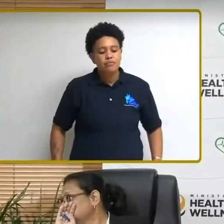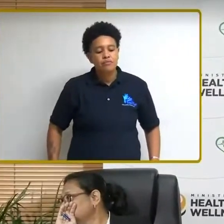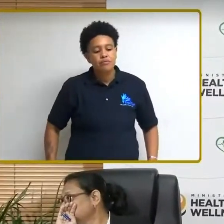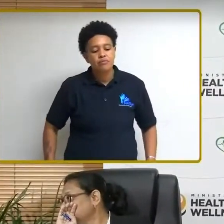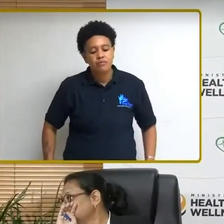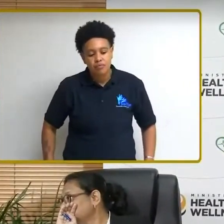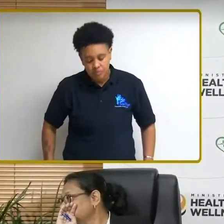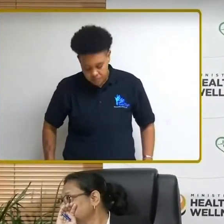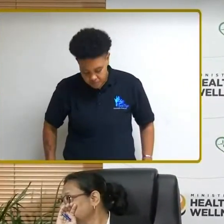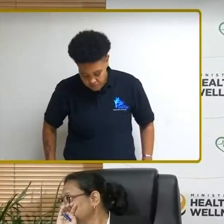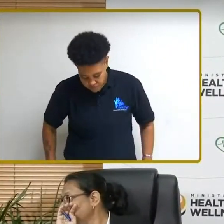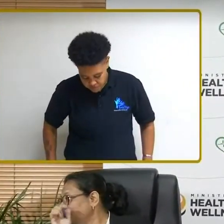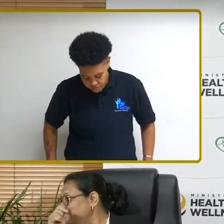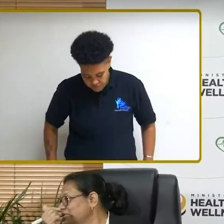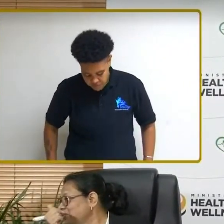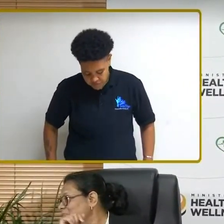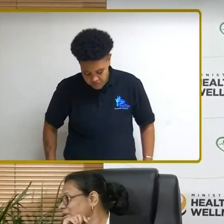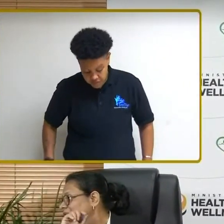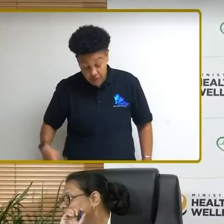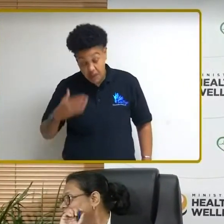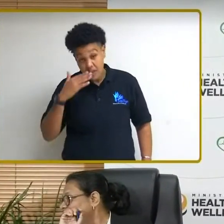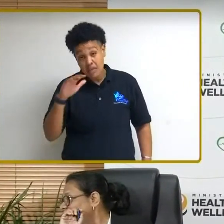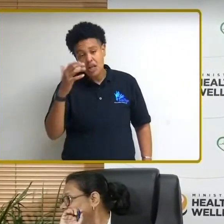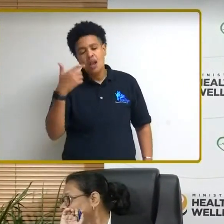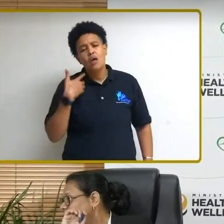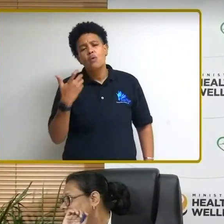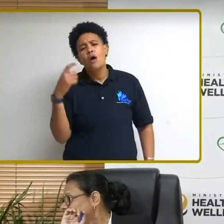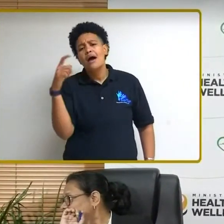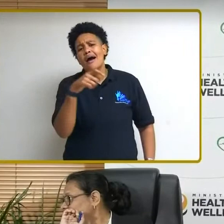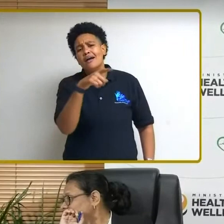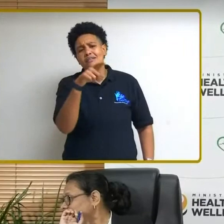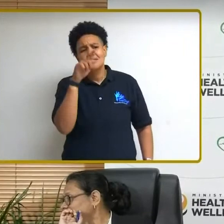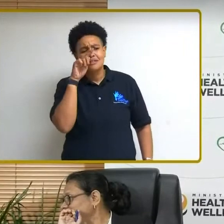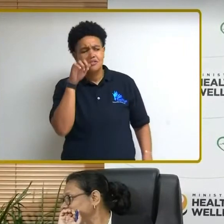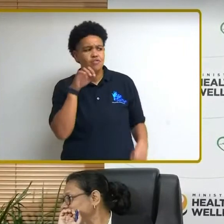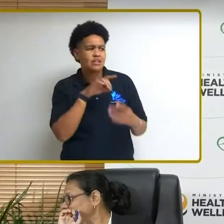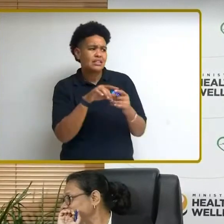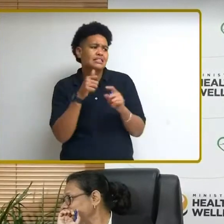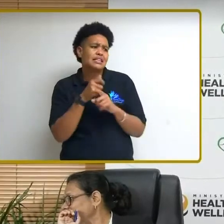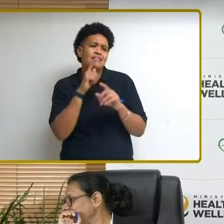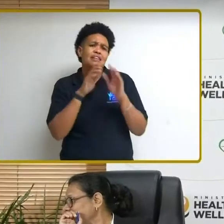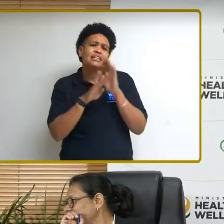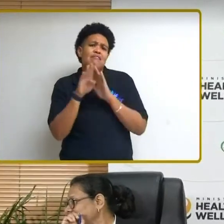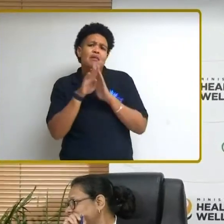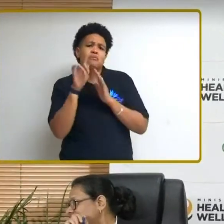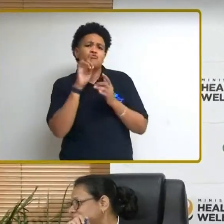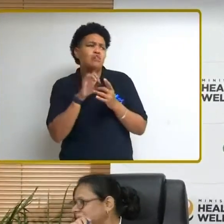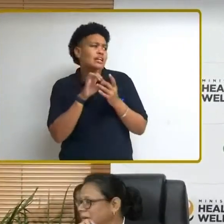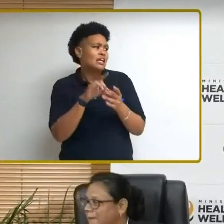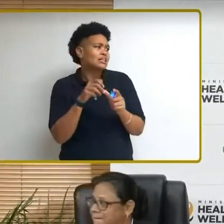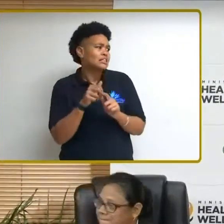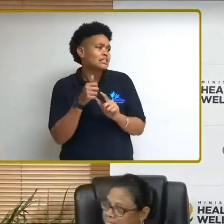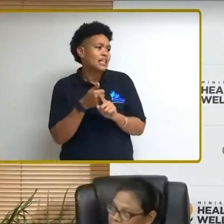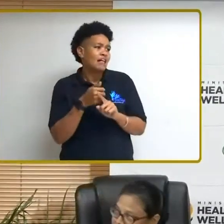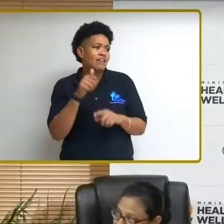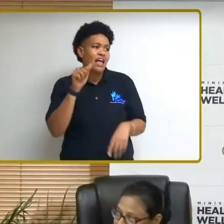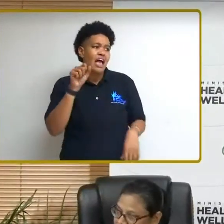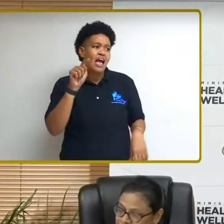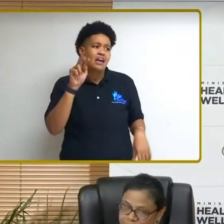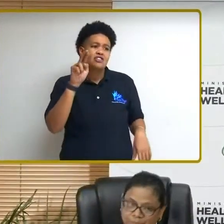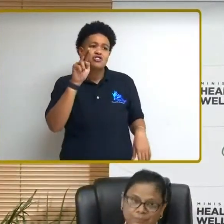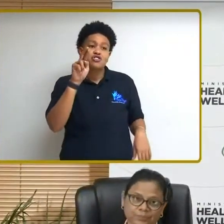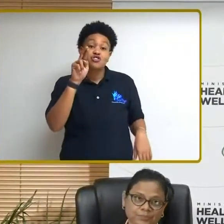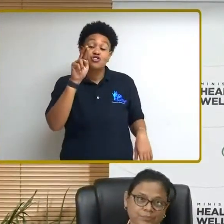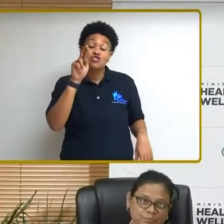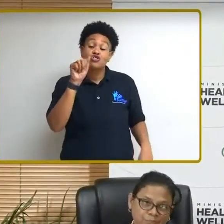Yes, thanks a lot. I wanted to ask, in light of the developments as it relates to AstraZeneca, whether